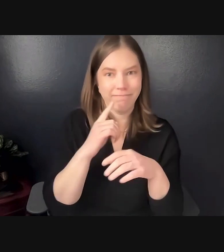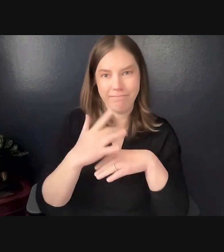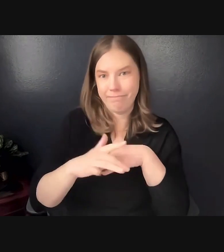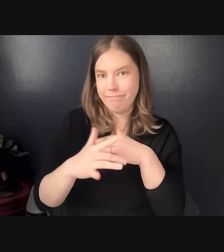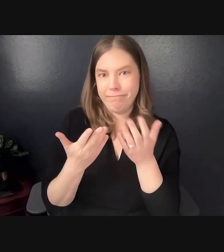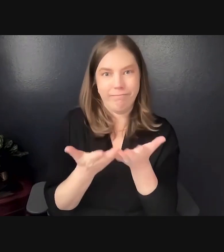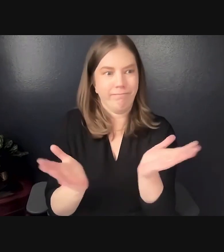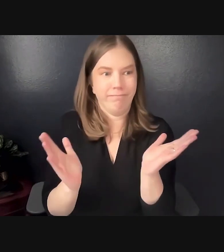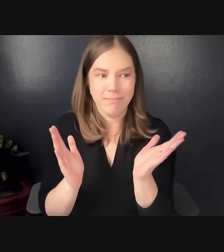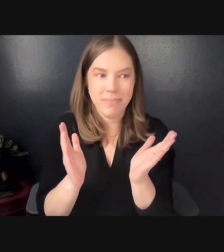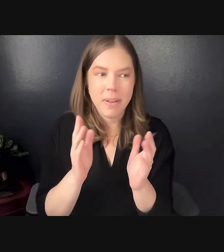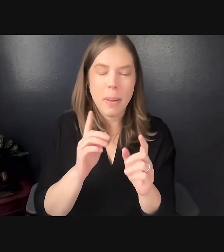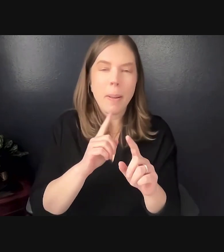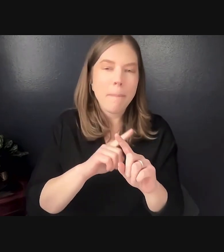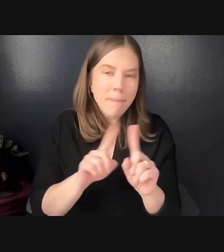recognition.